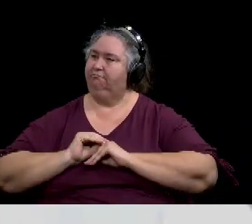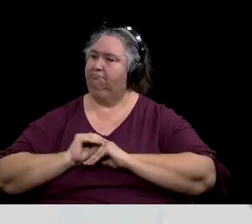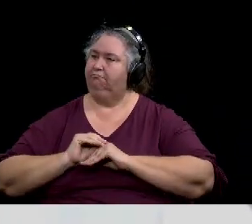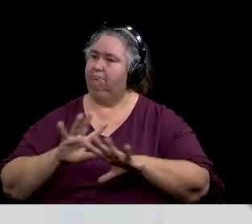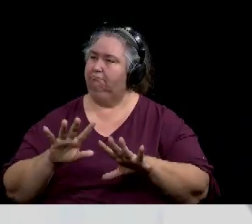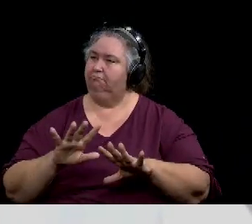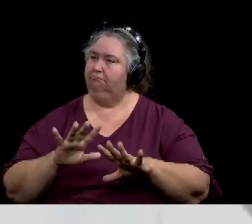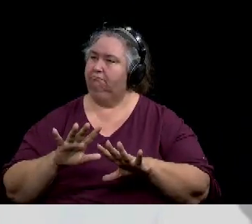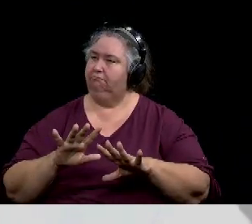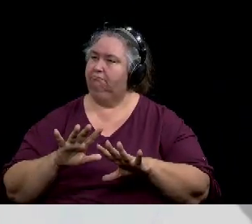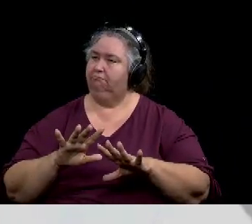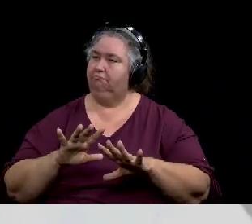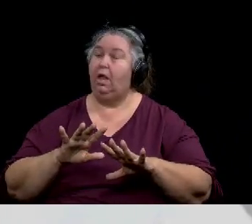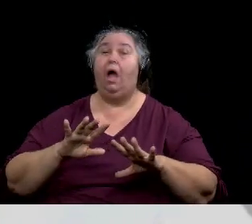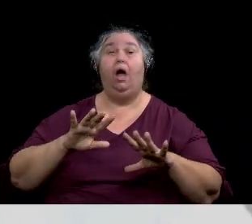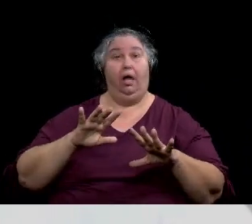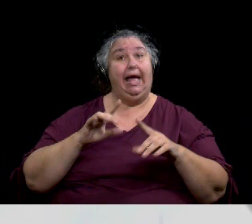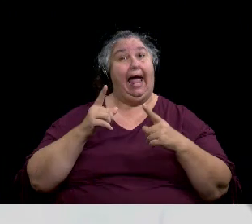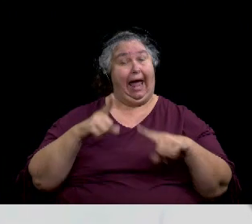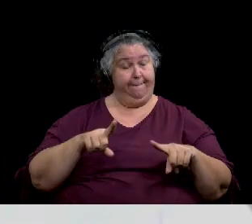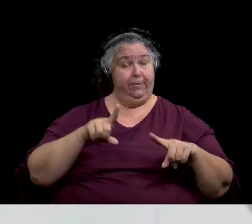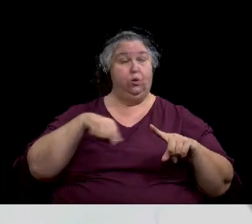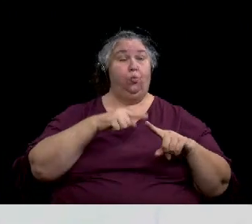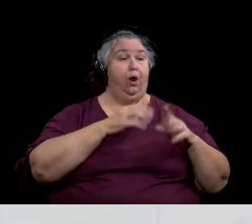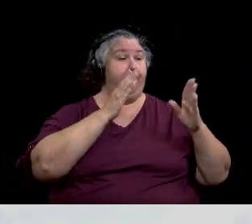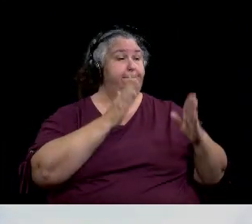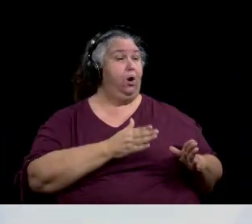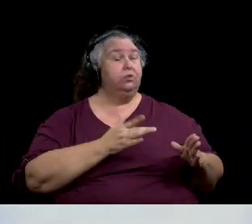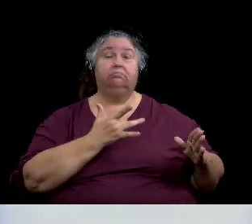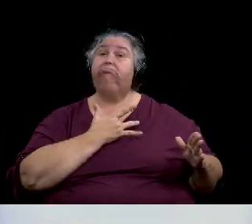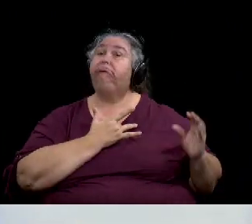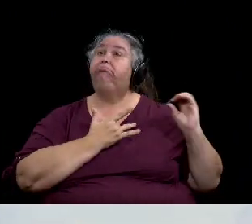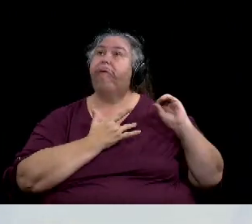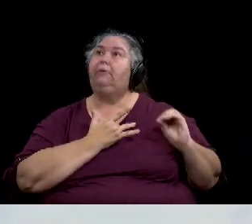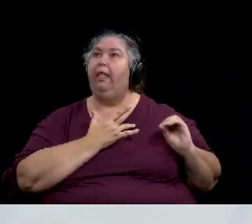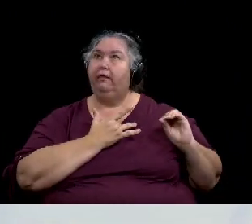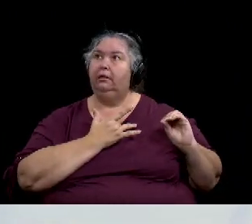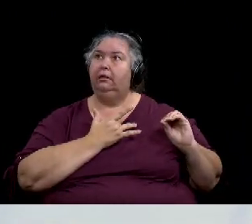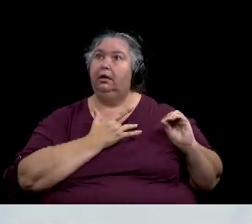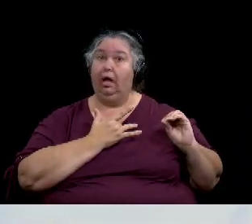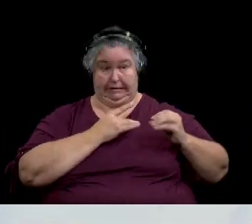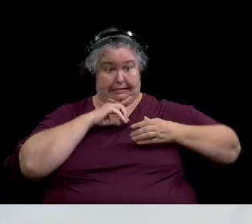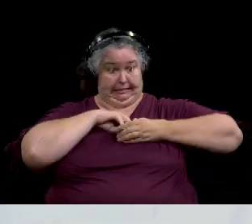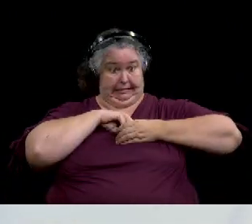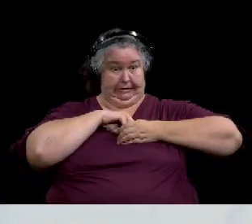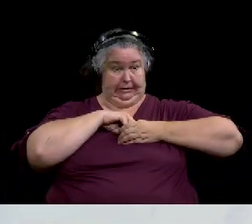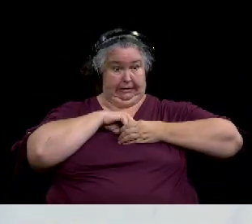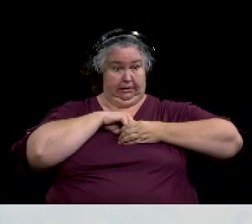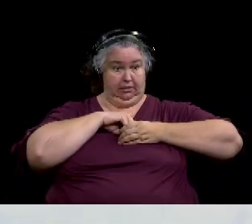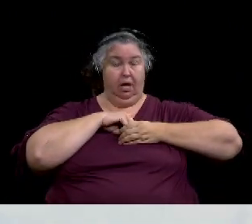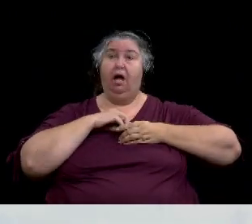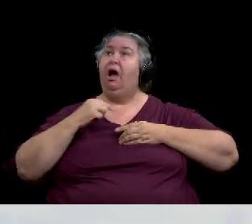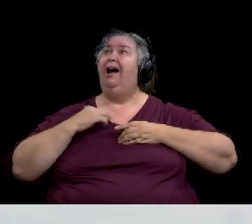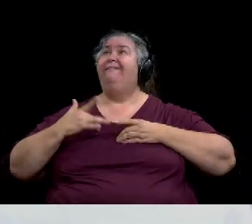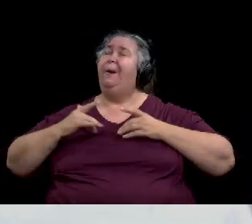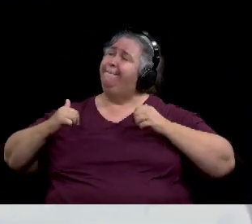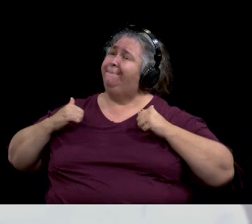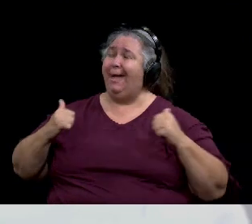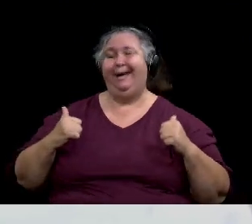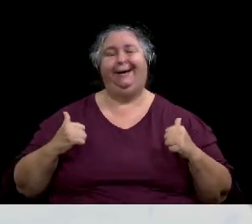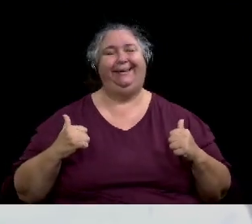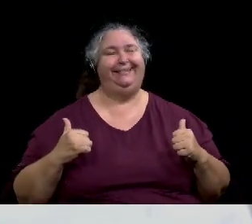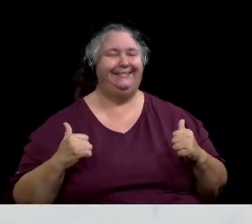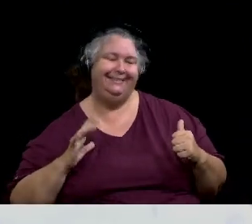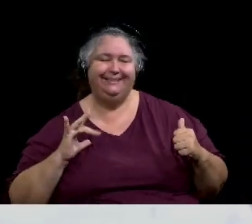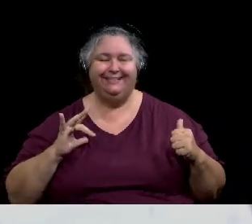completely symptom-free. Again, this means people who feel great